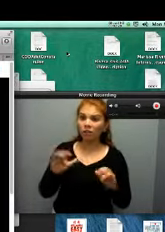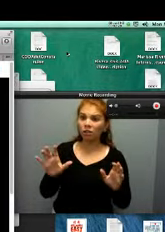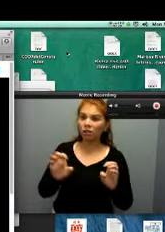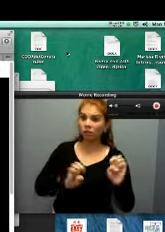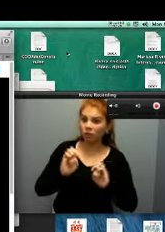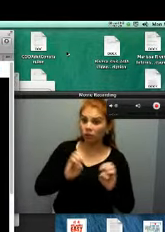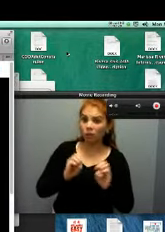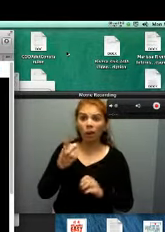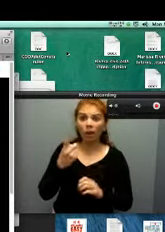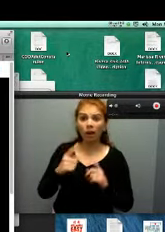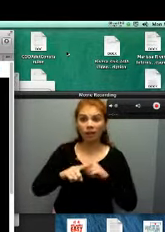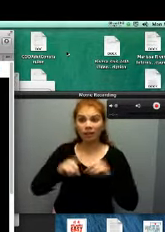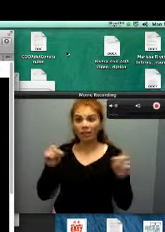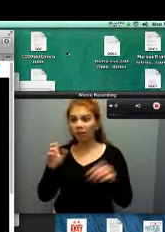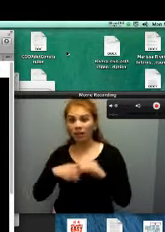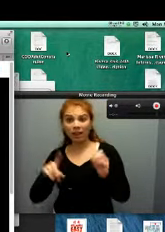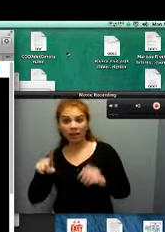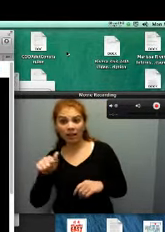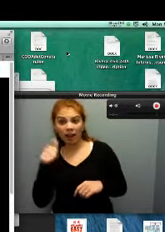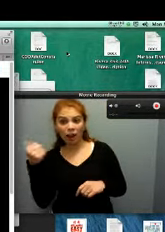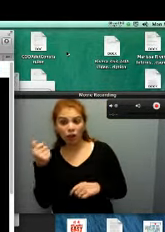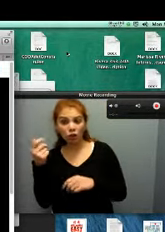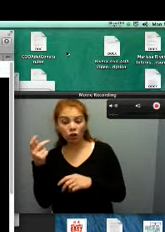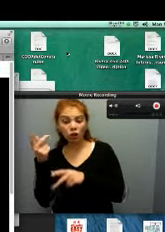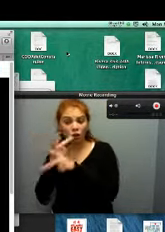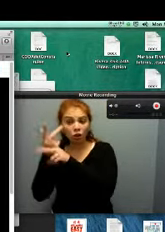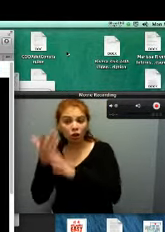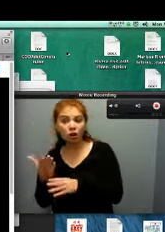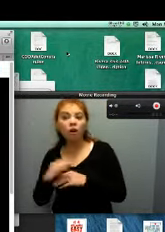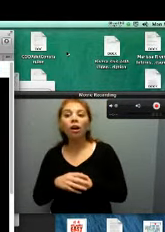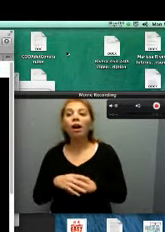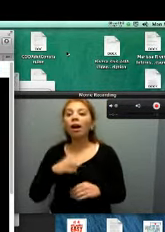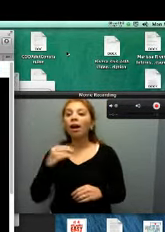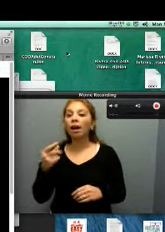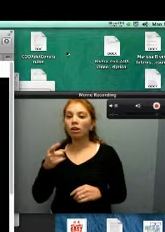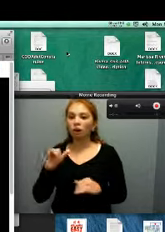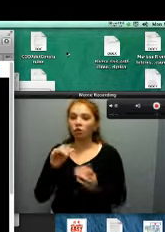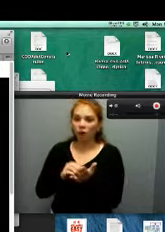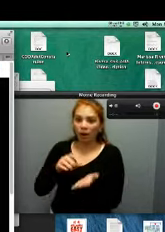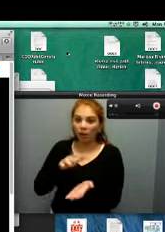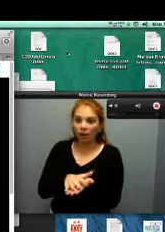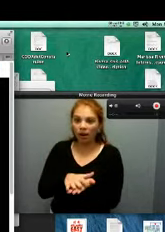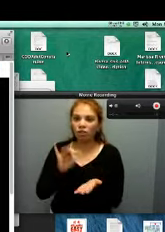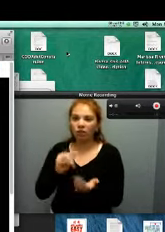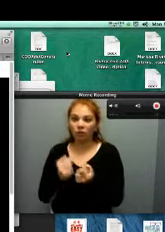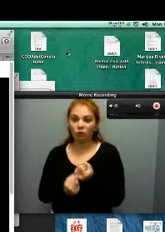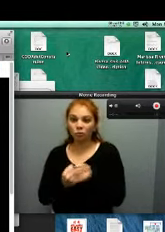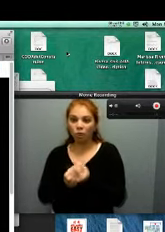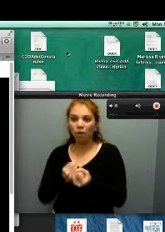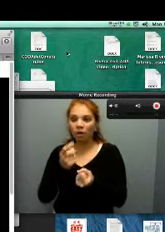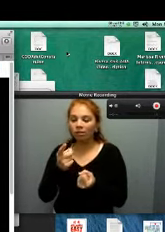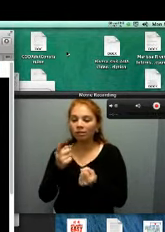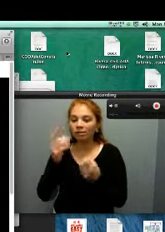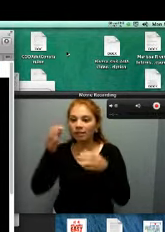totally different than another. And then it's also a documentation that supports